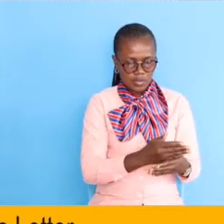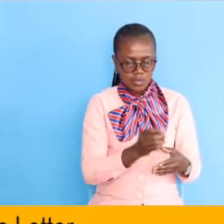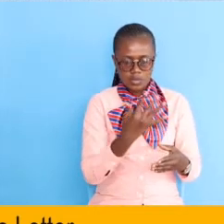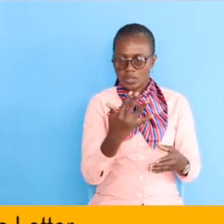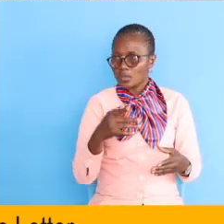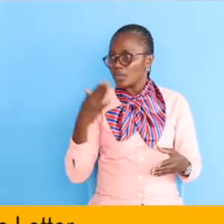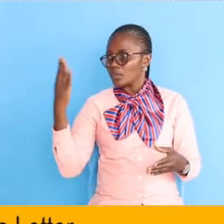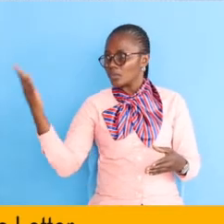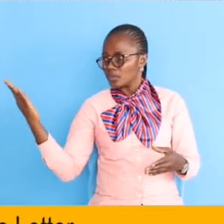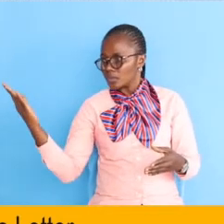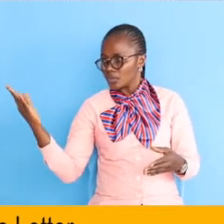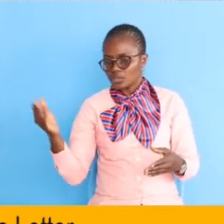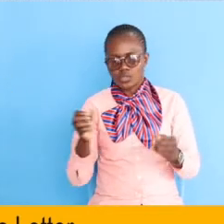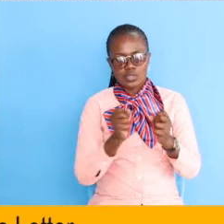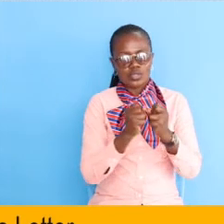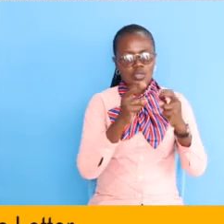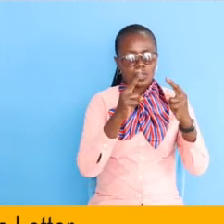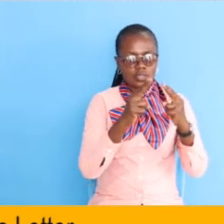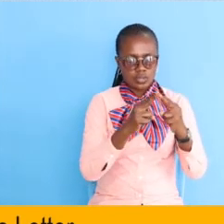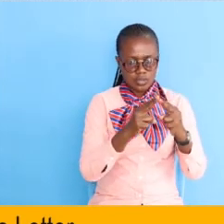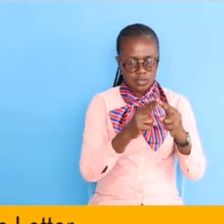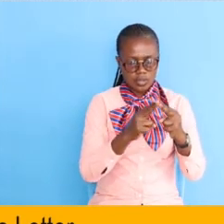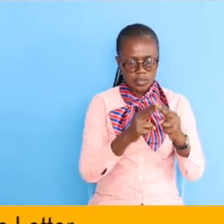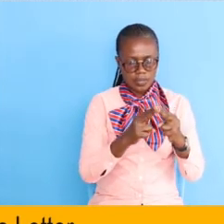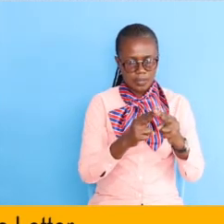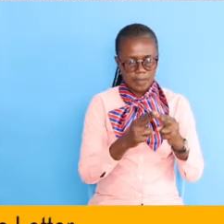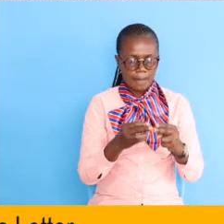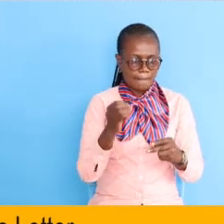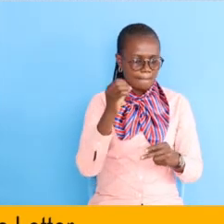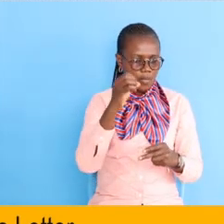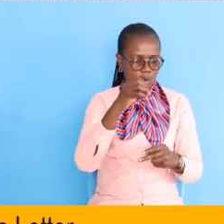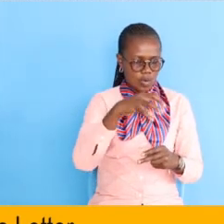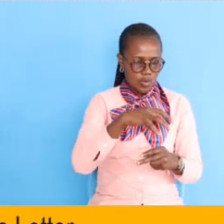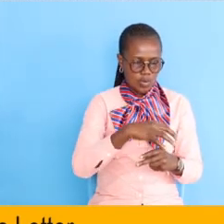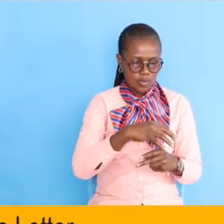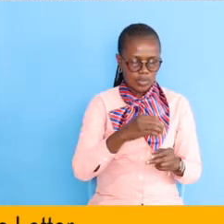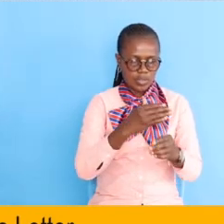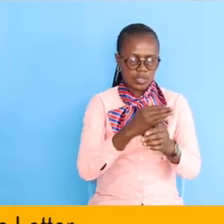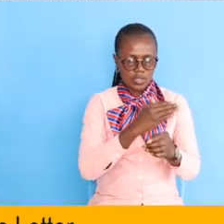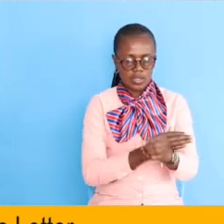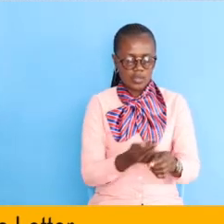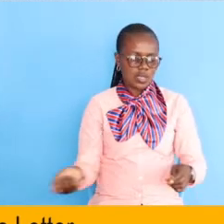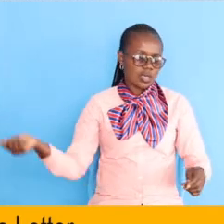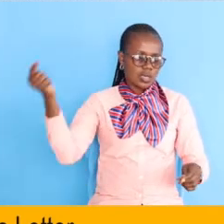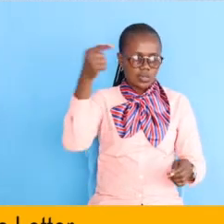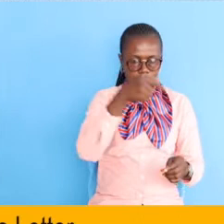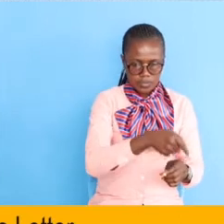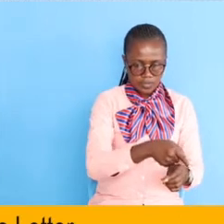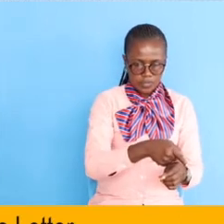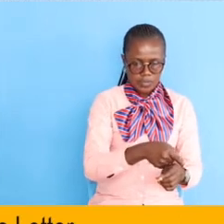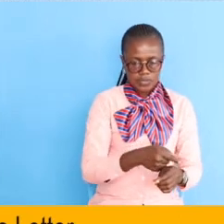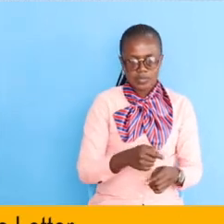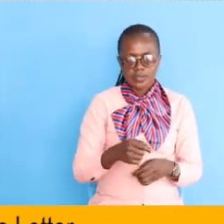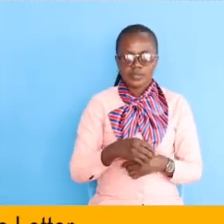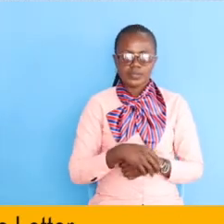012711089, Arusha branch, a week before your arrival, and send the original pay-in slip through WhatsApp number that